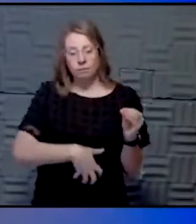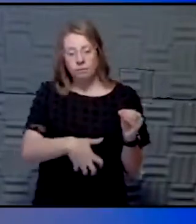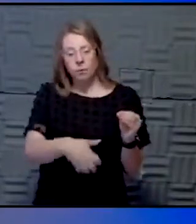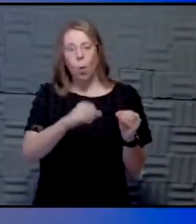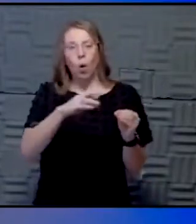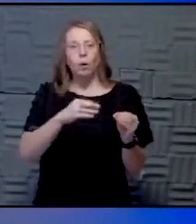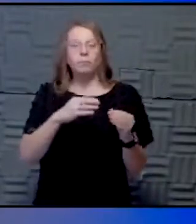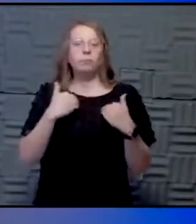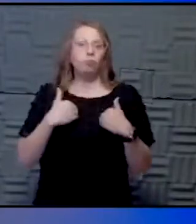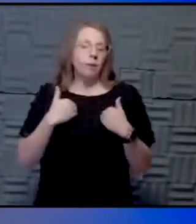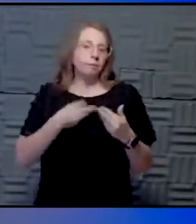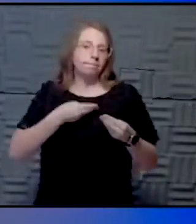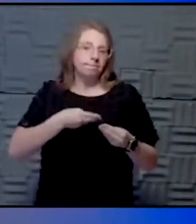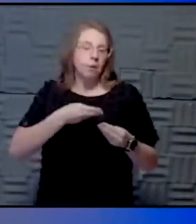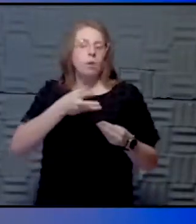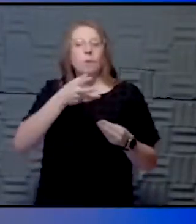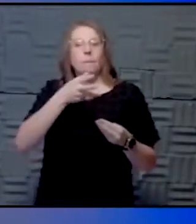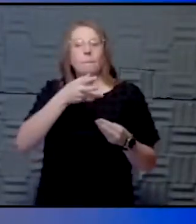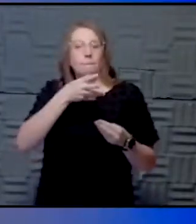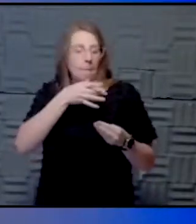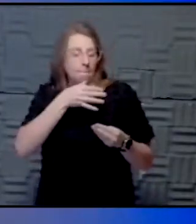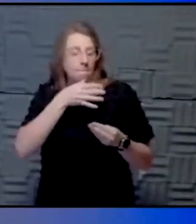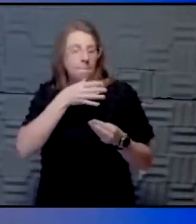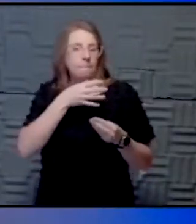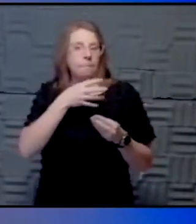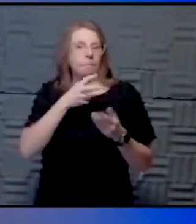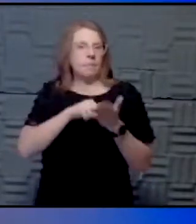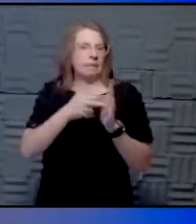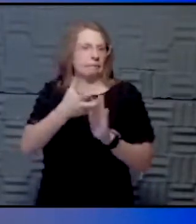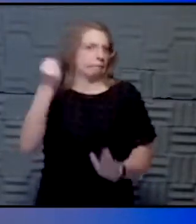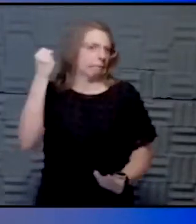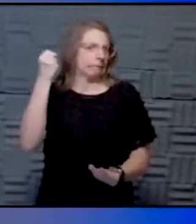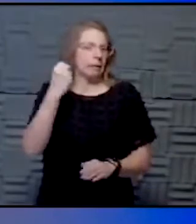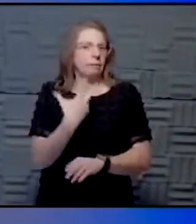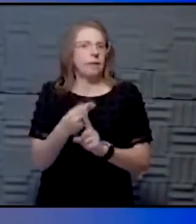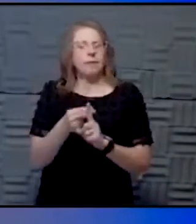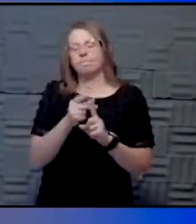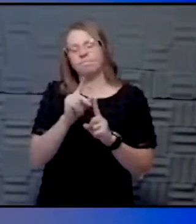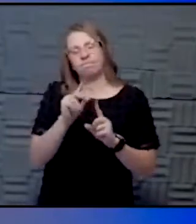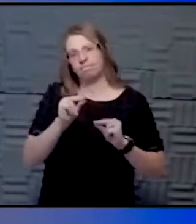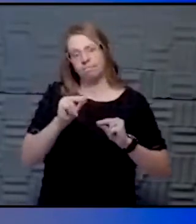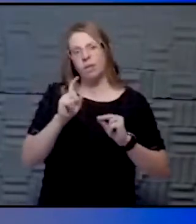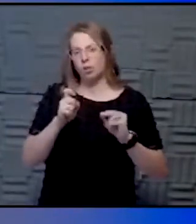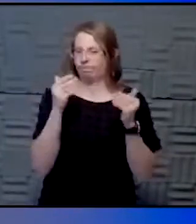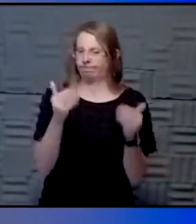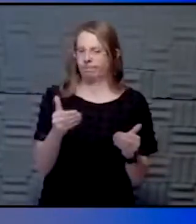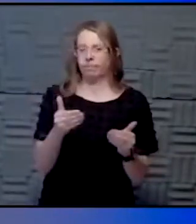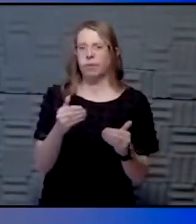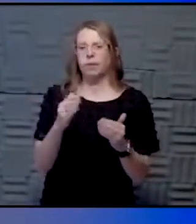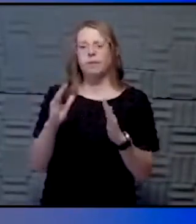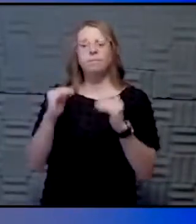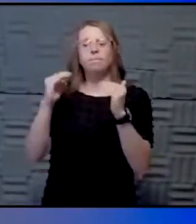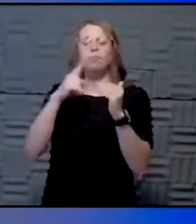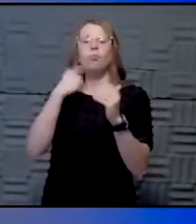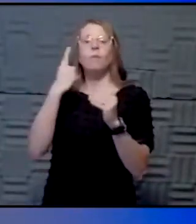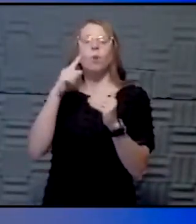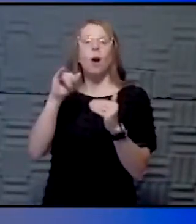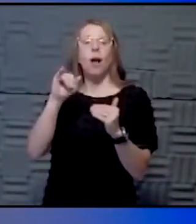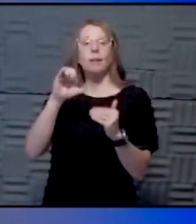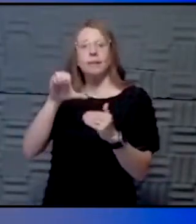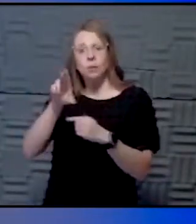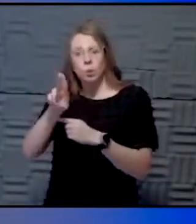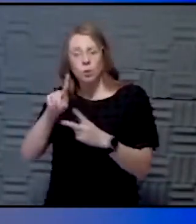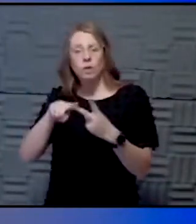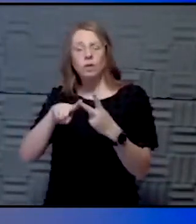vaccine. We talk about the risk that we know of COVID, of getting COVID to a pregnant mom, so increased risk of ICU,